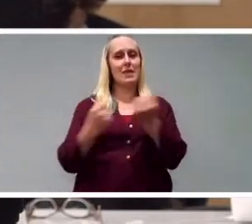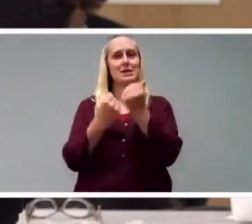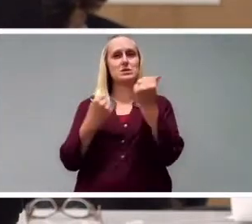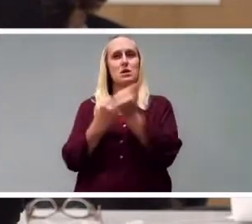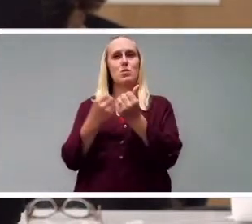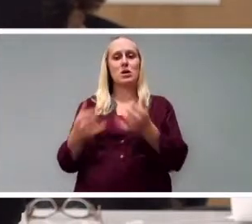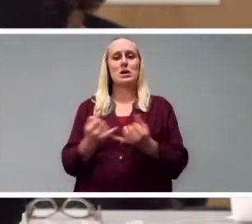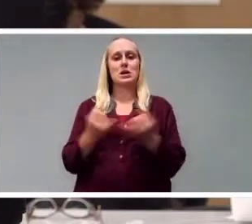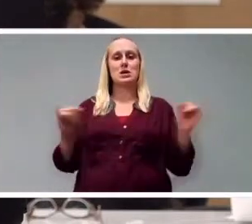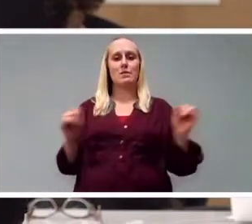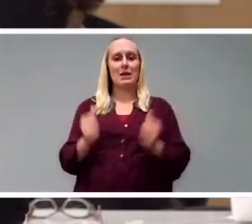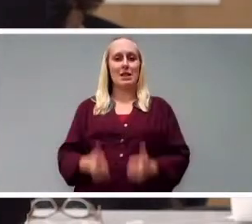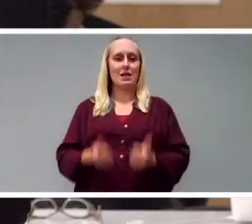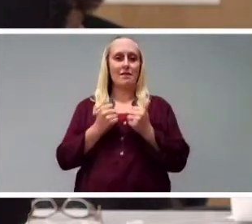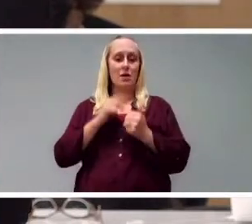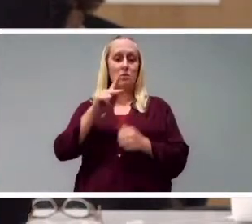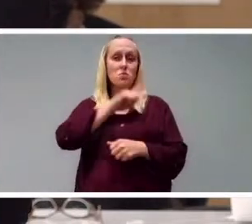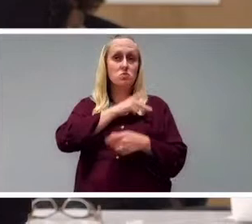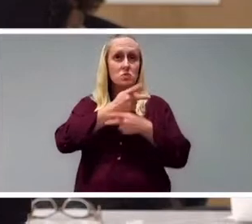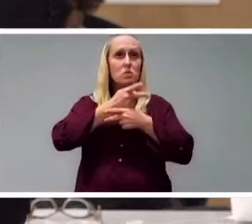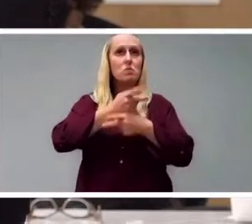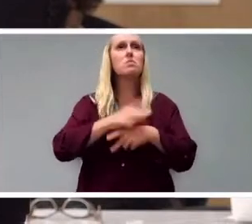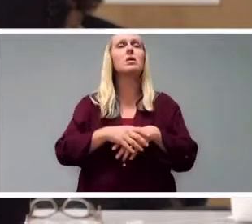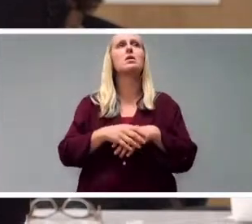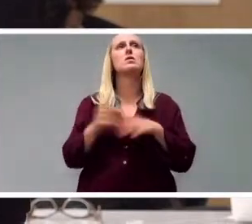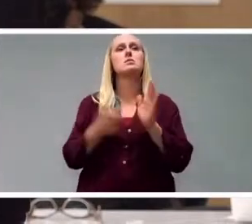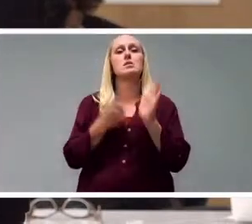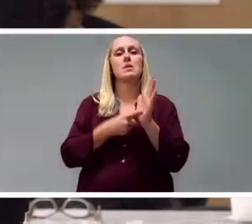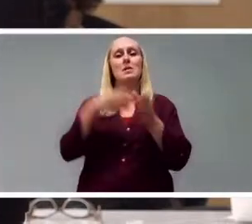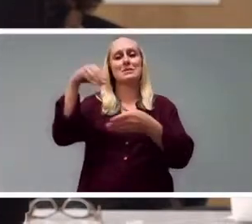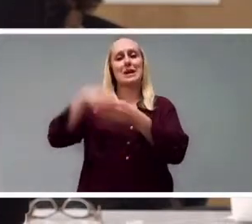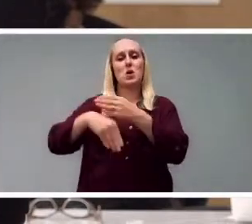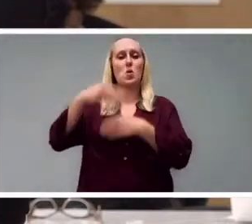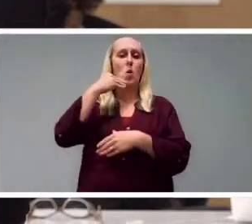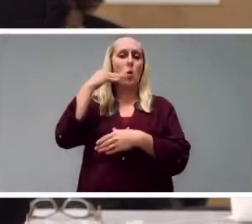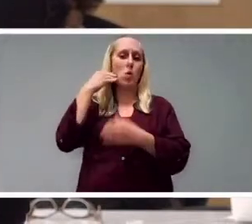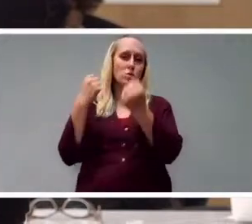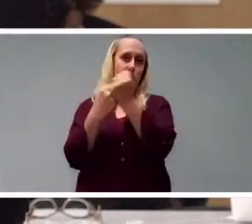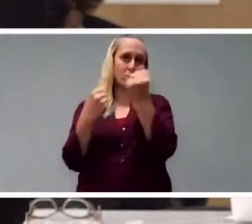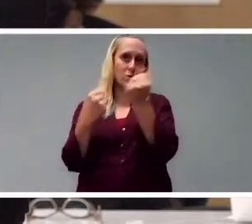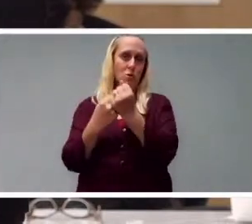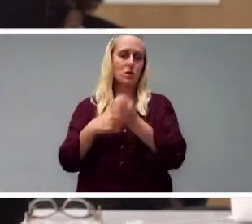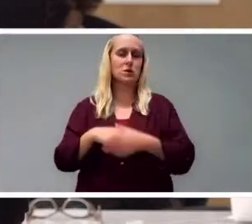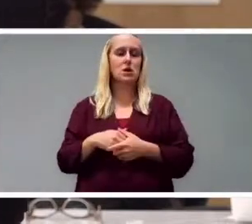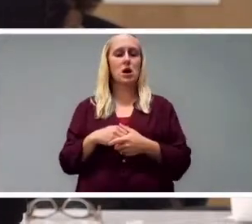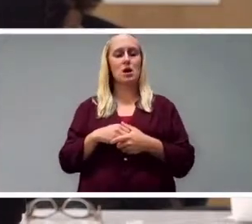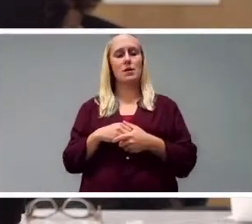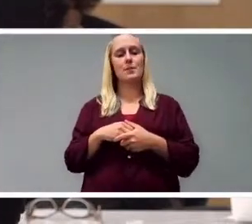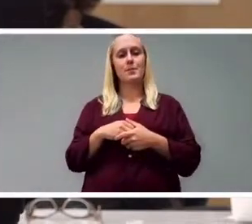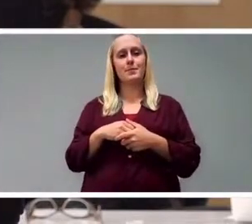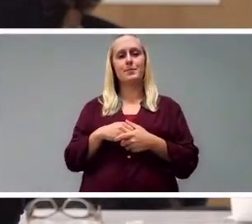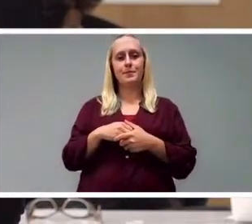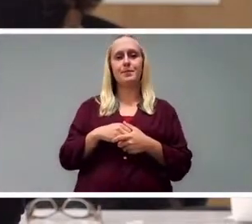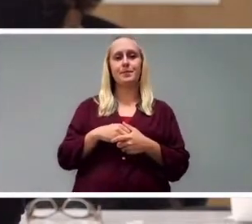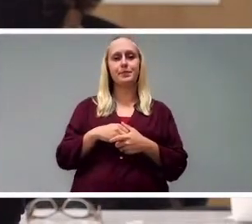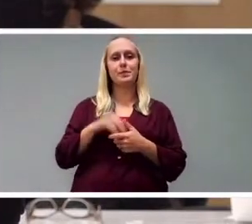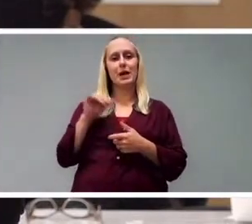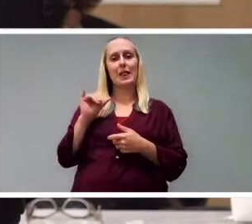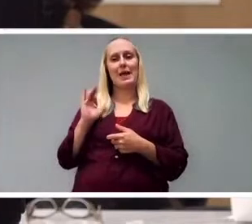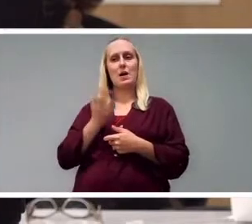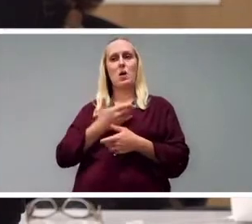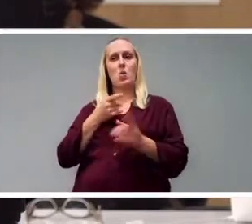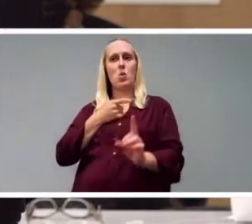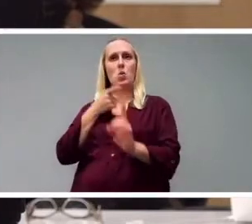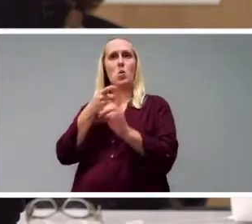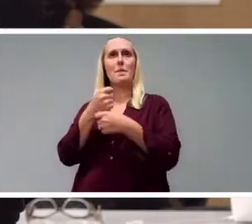personal care, sometimes there's in-home supports, So yeah, and that's our goal, is to make sure